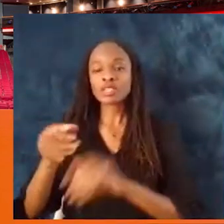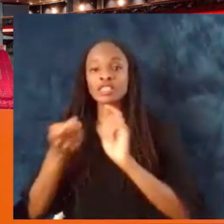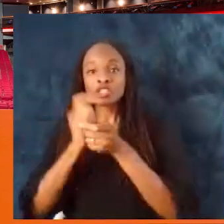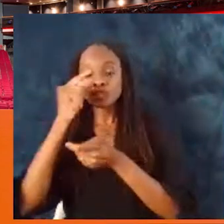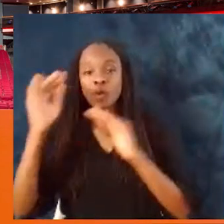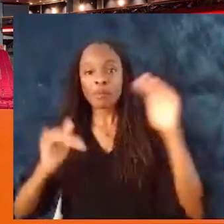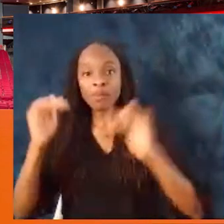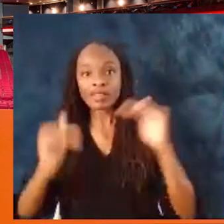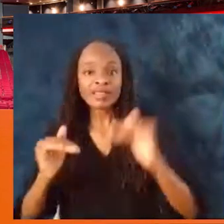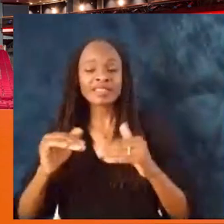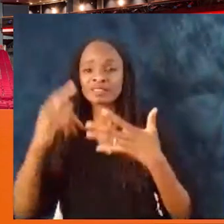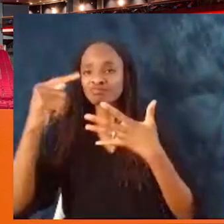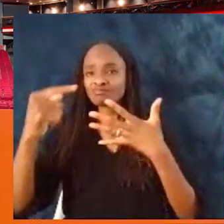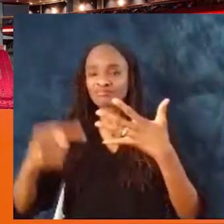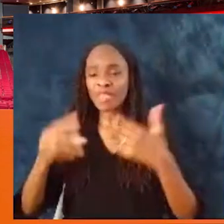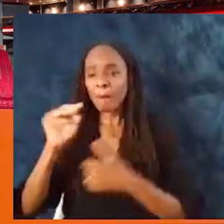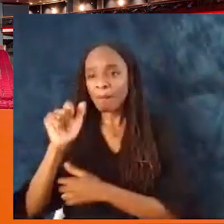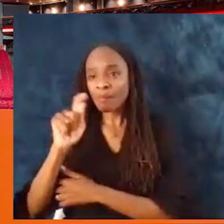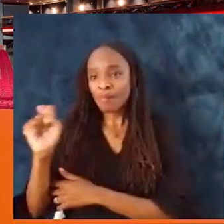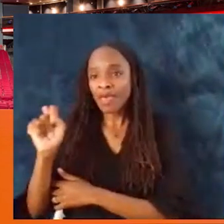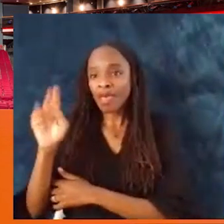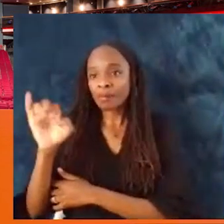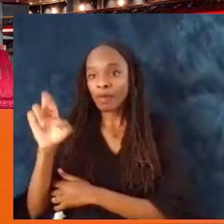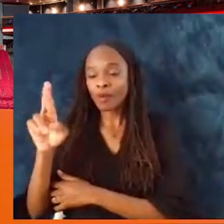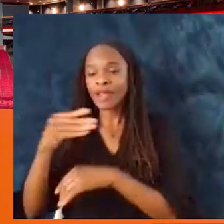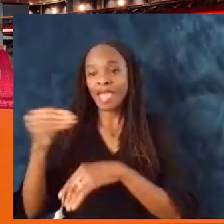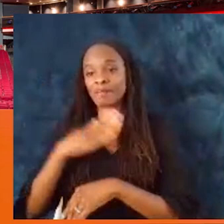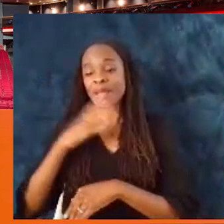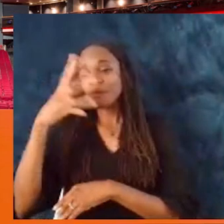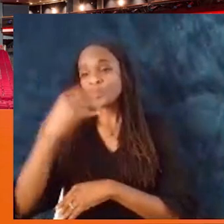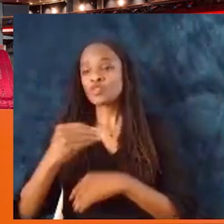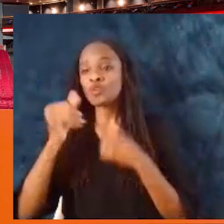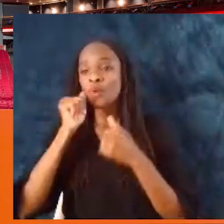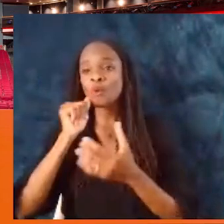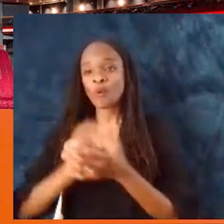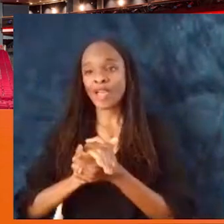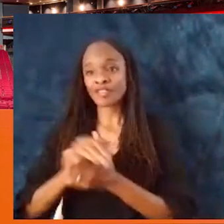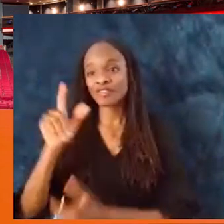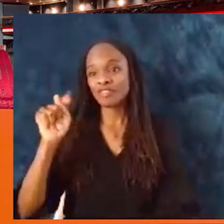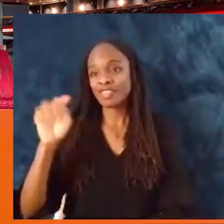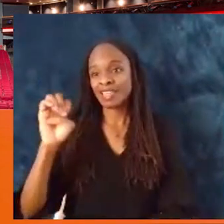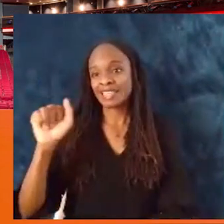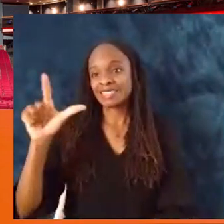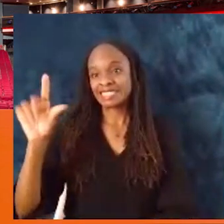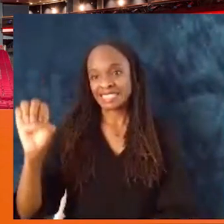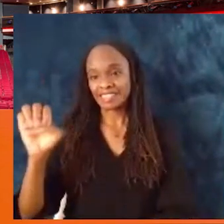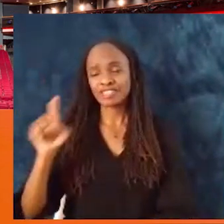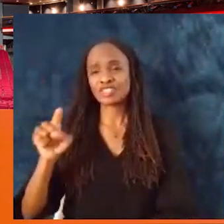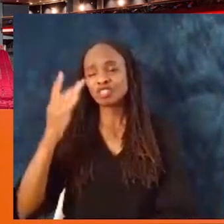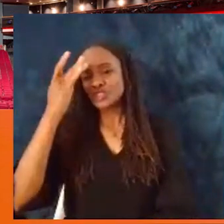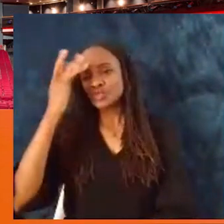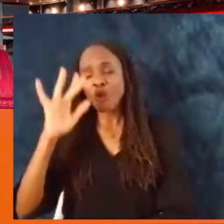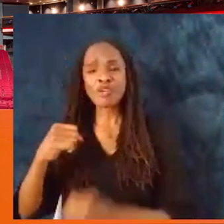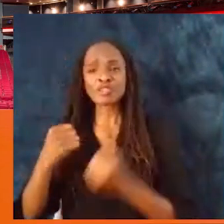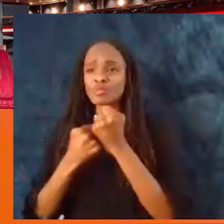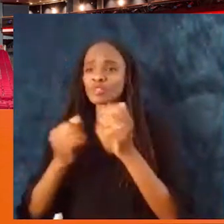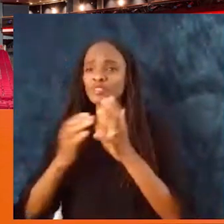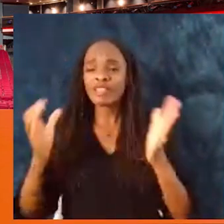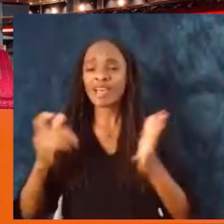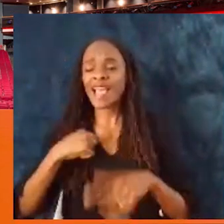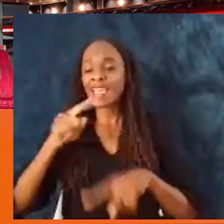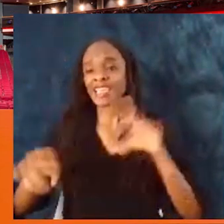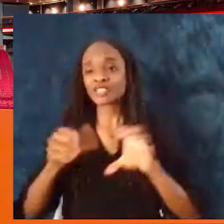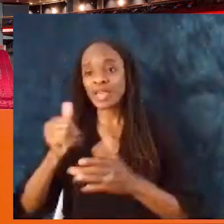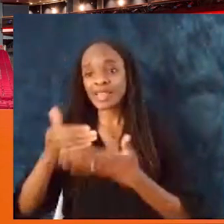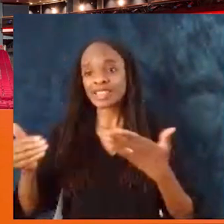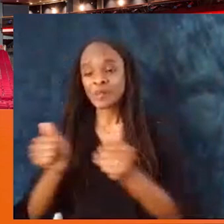Cardinale, and I'd like to thank my beautiful wife, Teal. She's so smart and supportive. I wouldn't be able to do anything without you. We